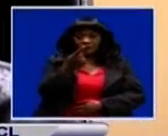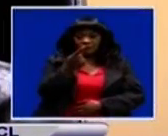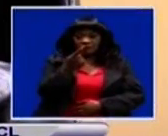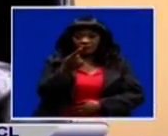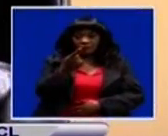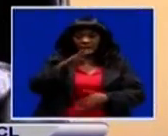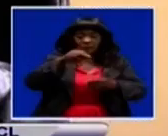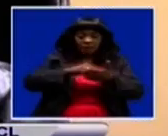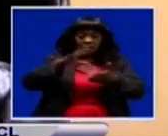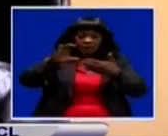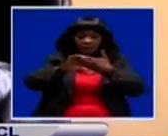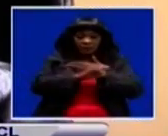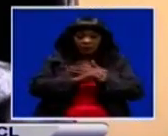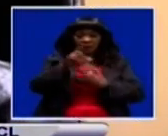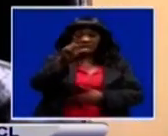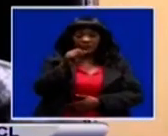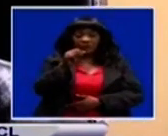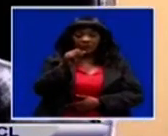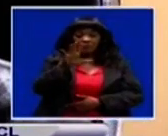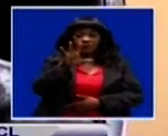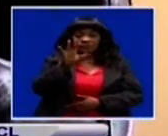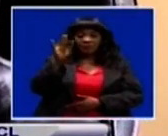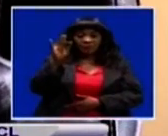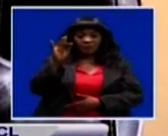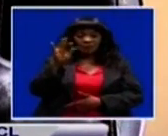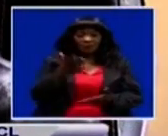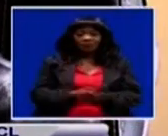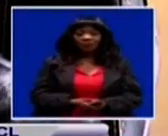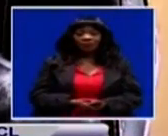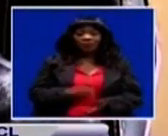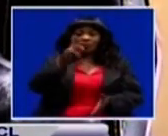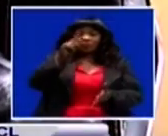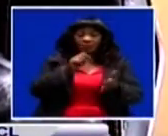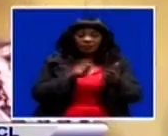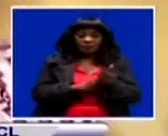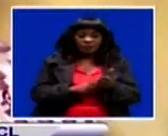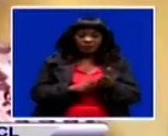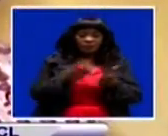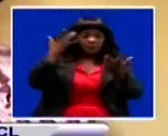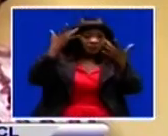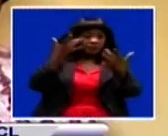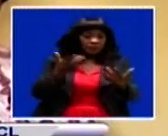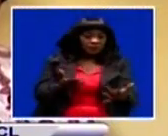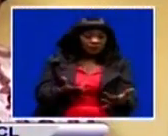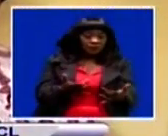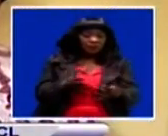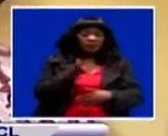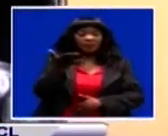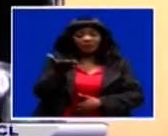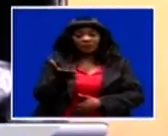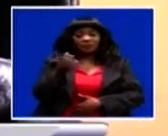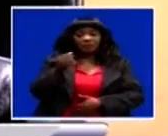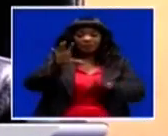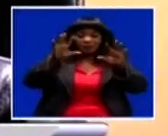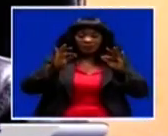of March 2019. We are expecting more than 1,000 delegates, and we chose